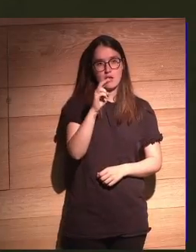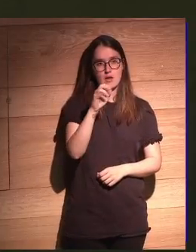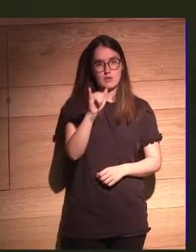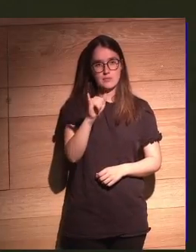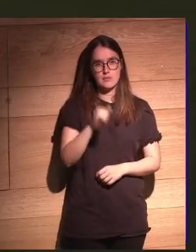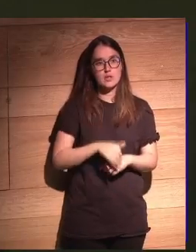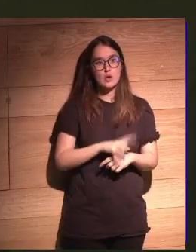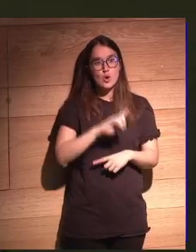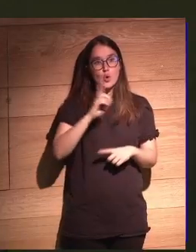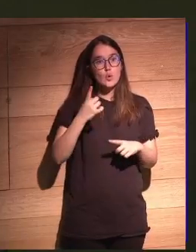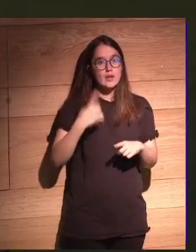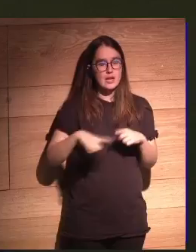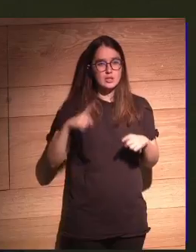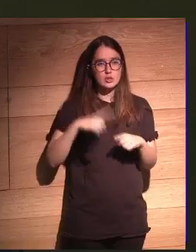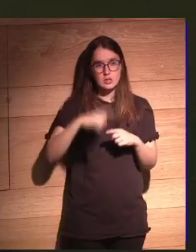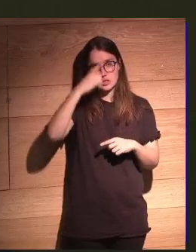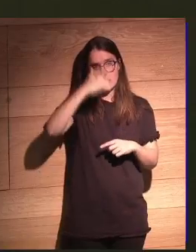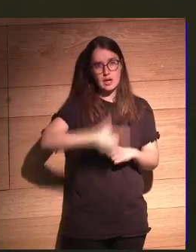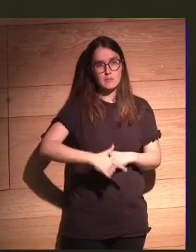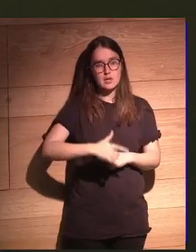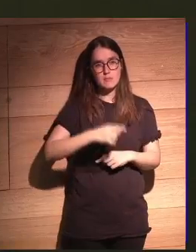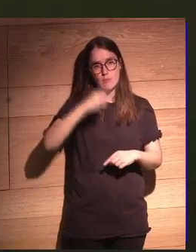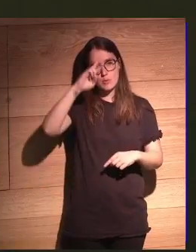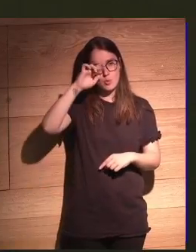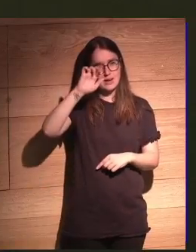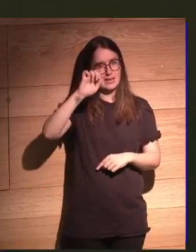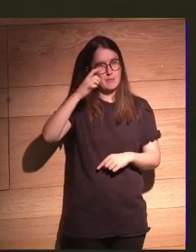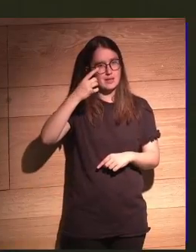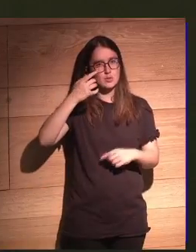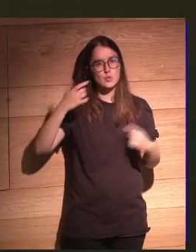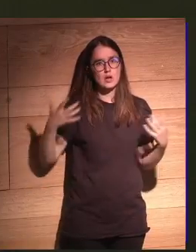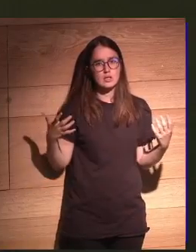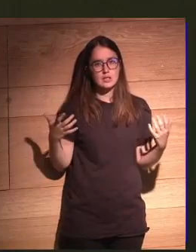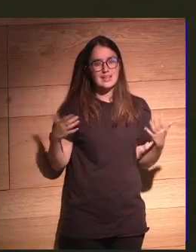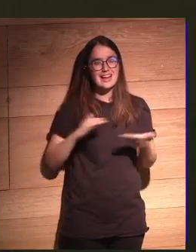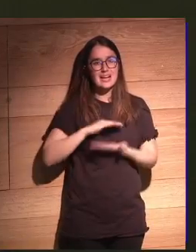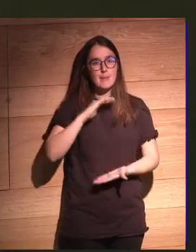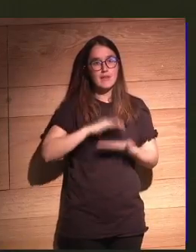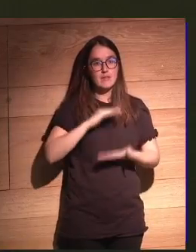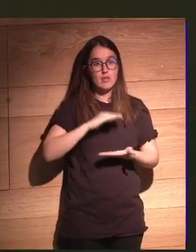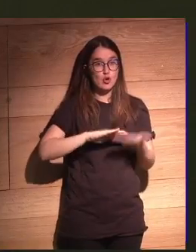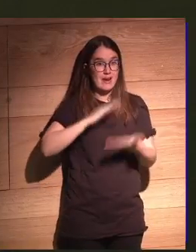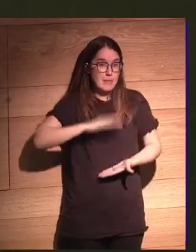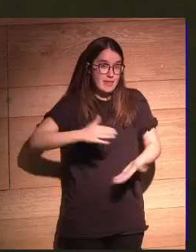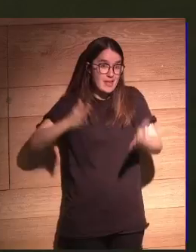that Javi mentioned before. One of the things that I am worried about is